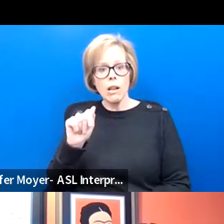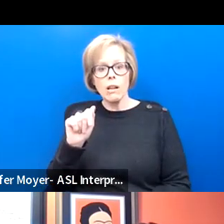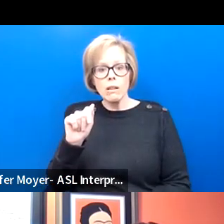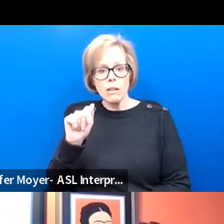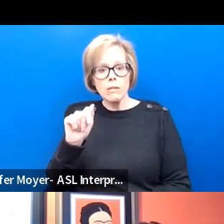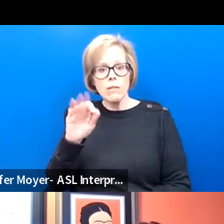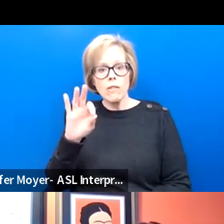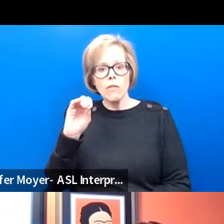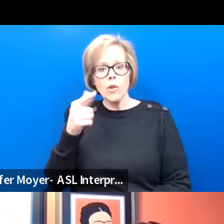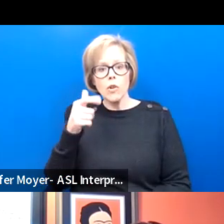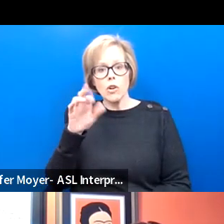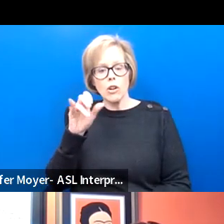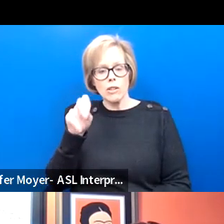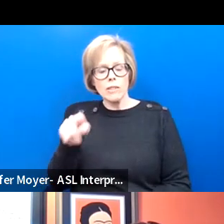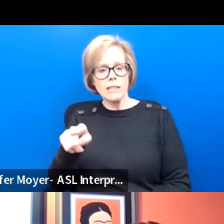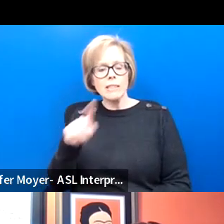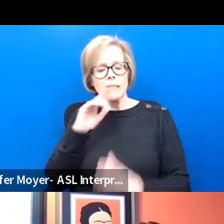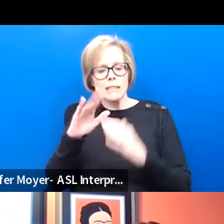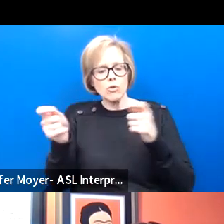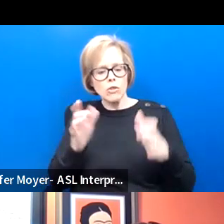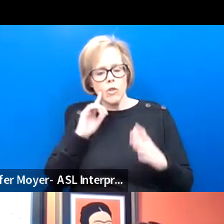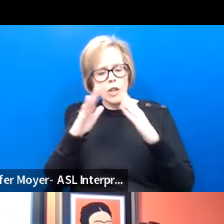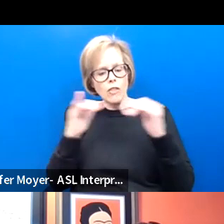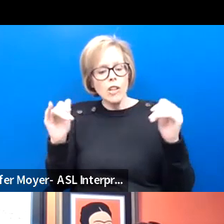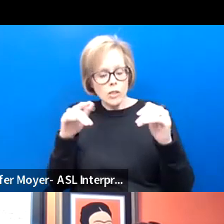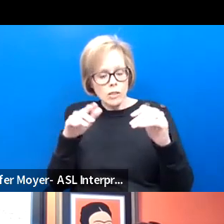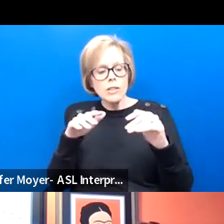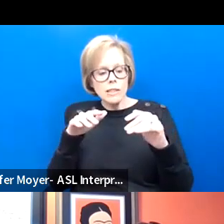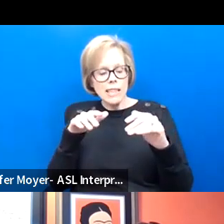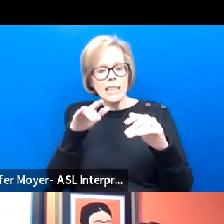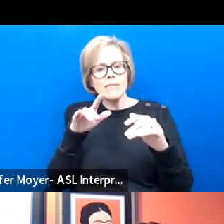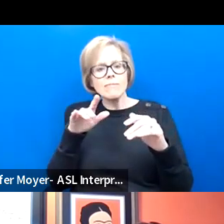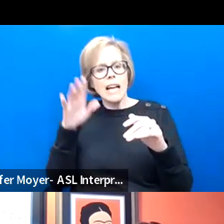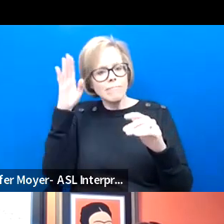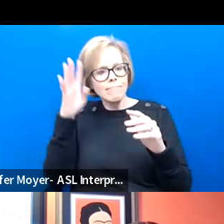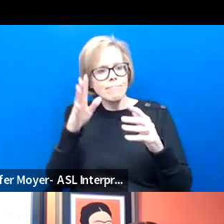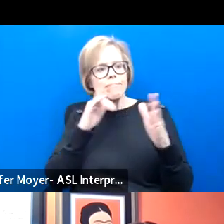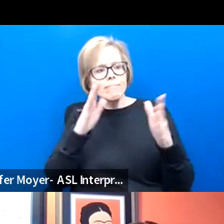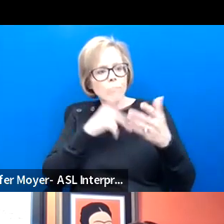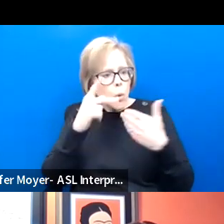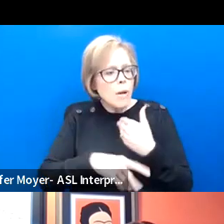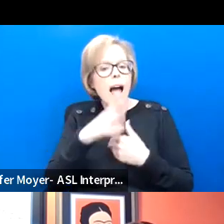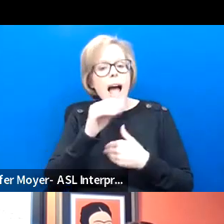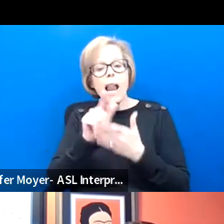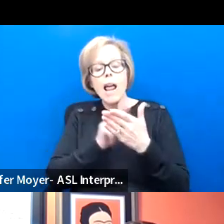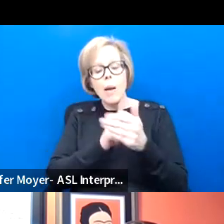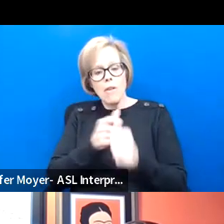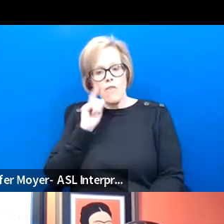the System Director for Diversity Initiatives, Interpreter Services, as well as legal compliance for the